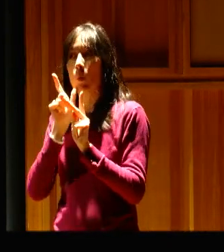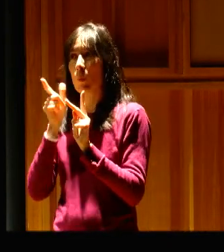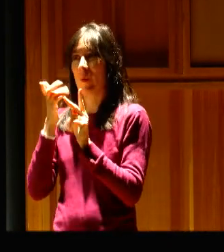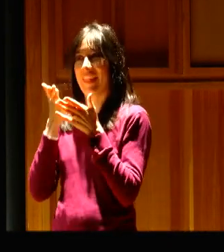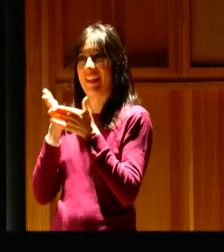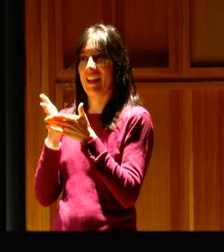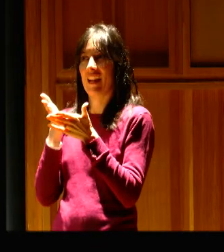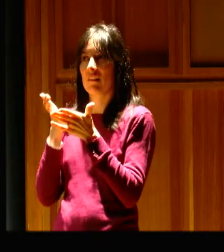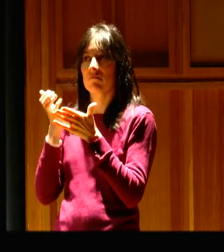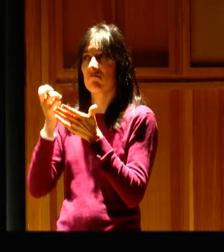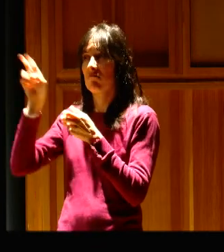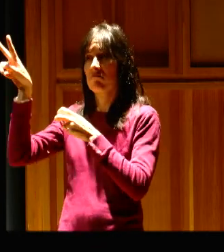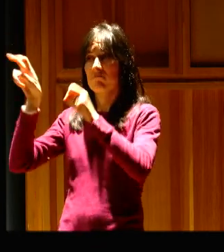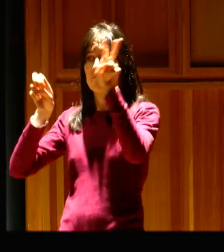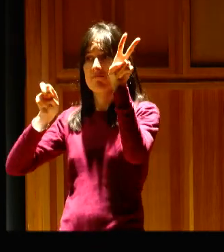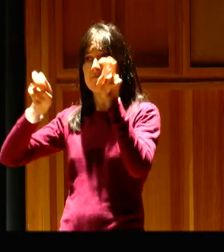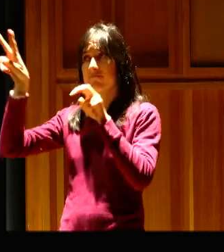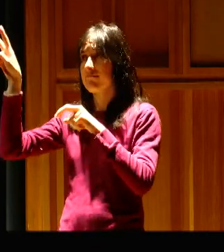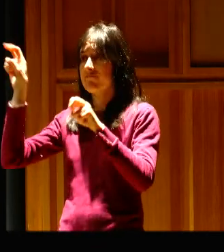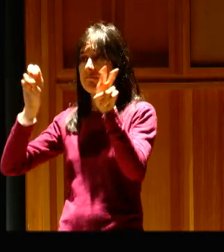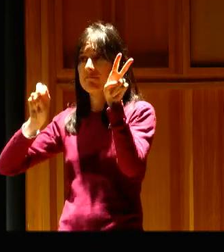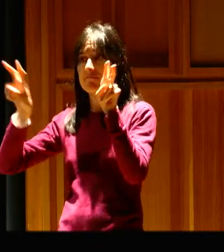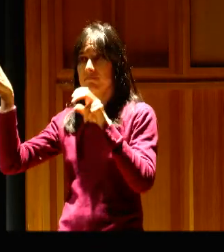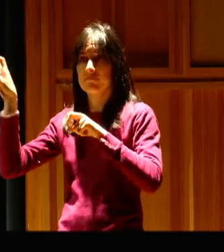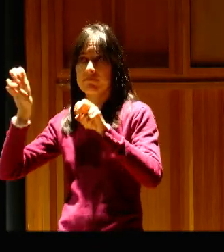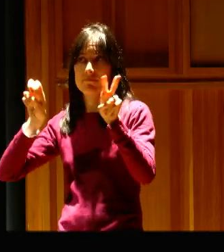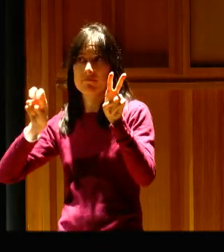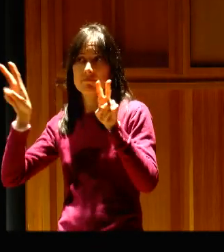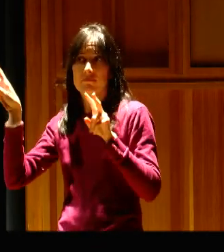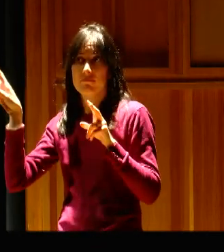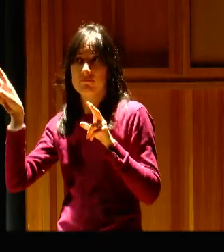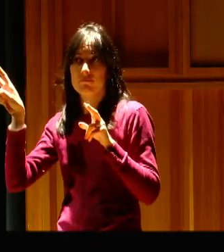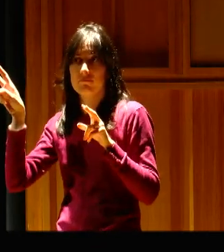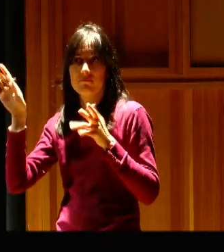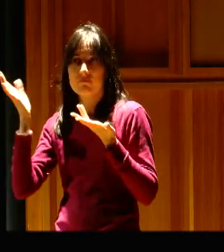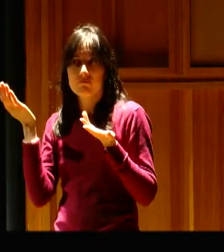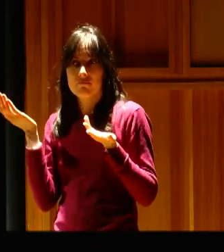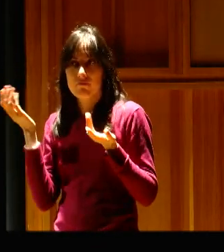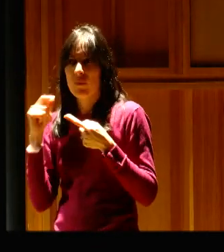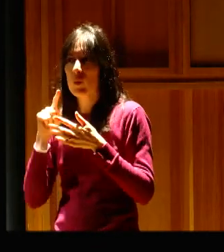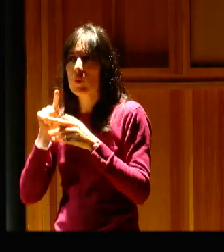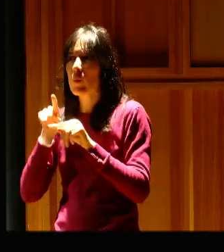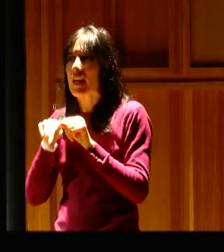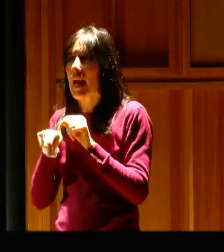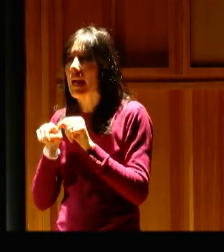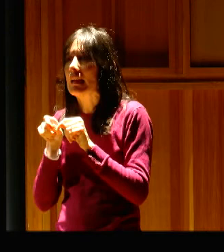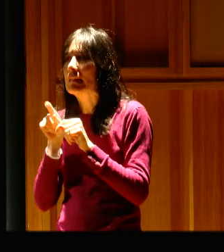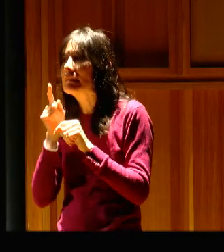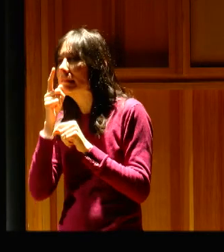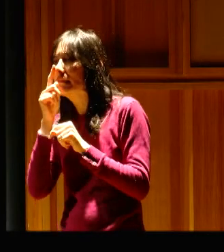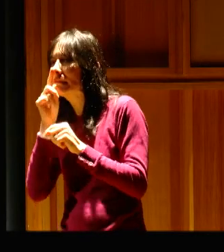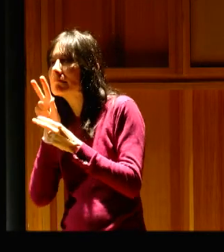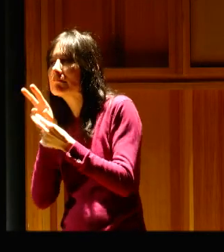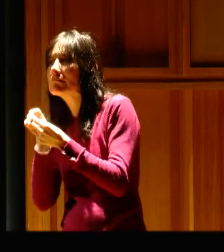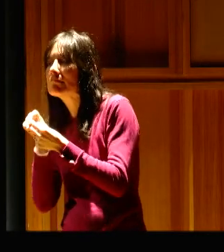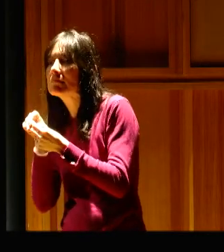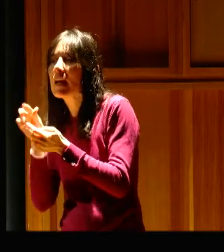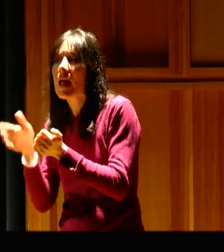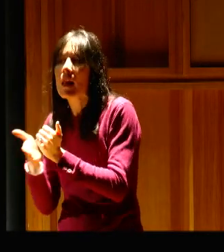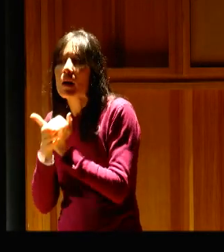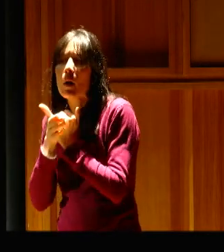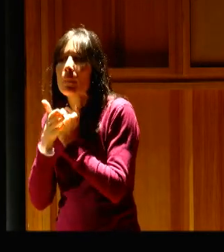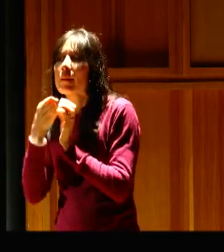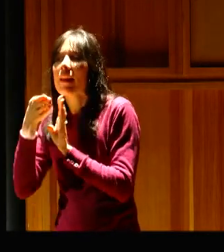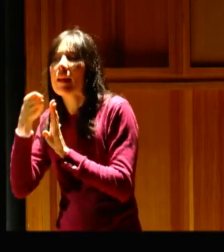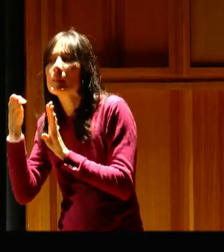all across the country. They are no longer your neighbors that you can ask to walk your dog. They're no longer